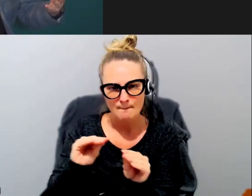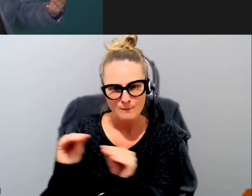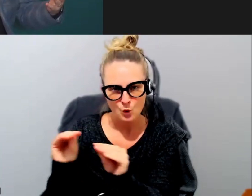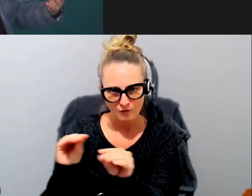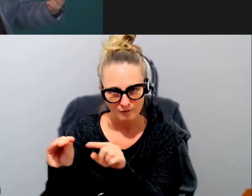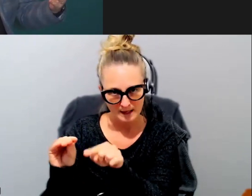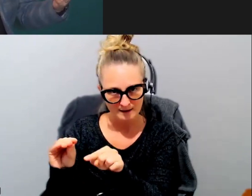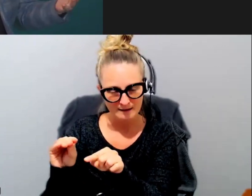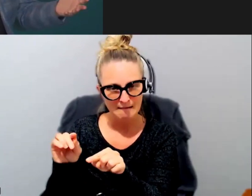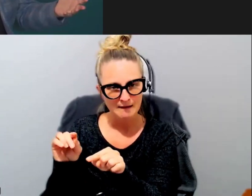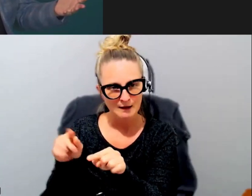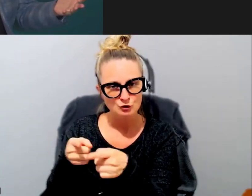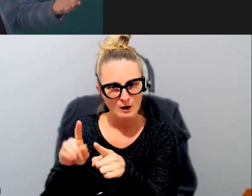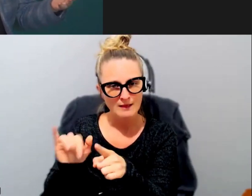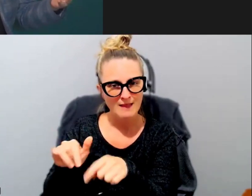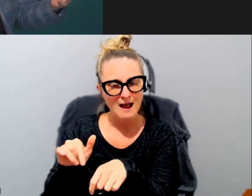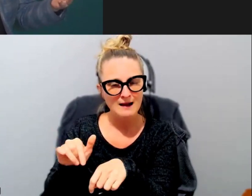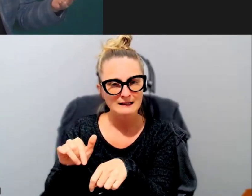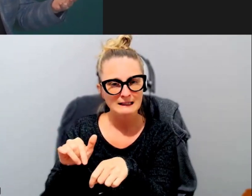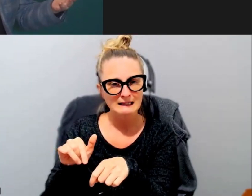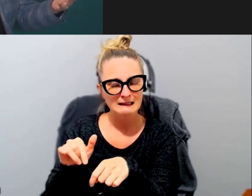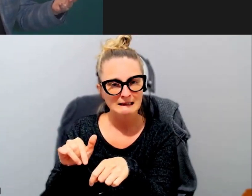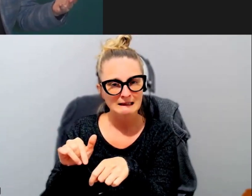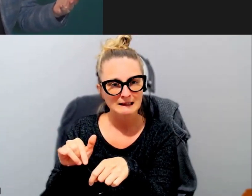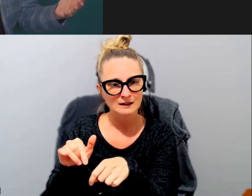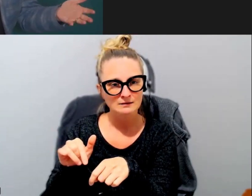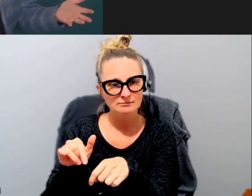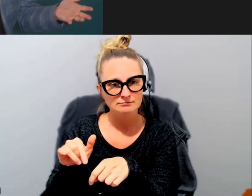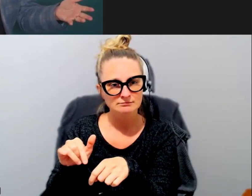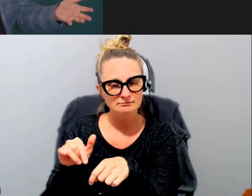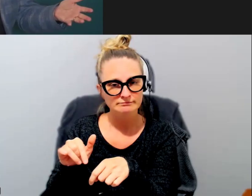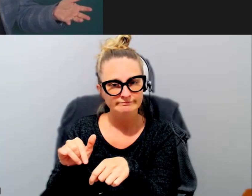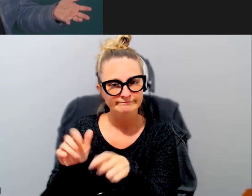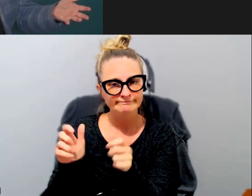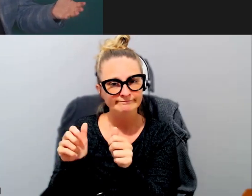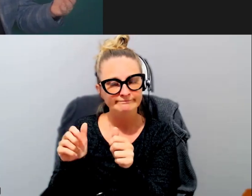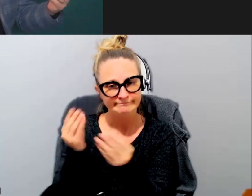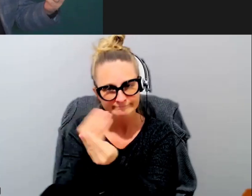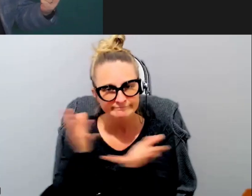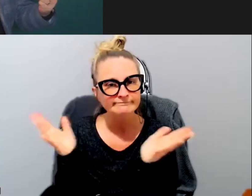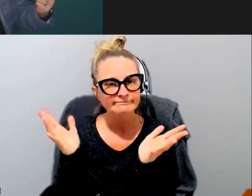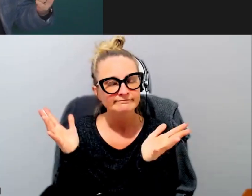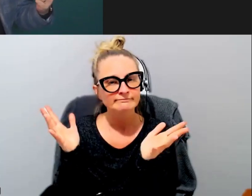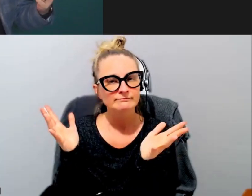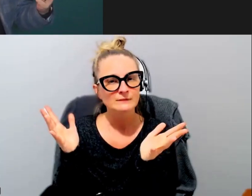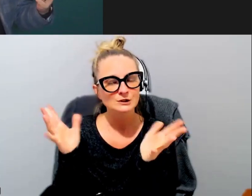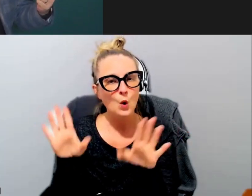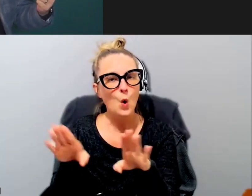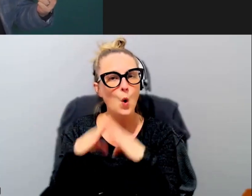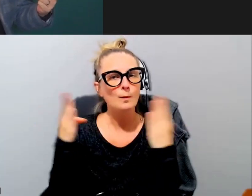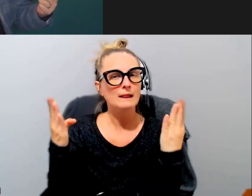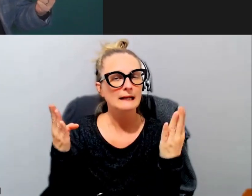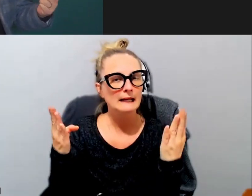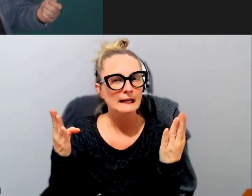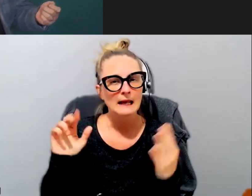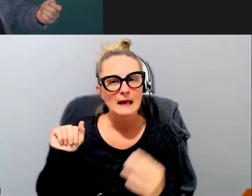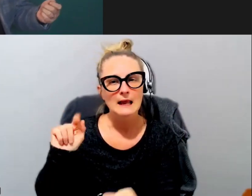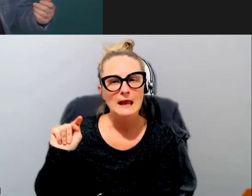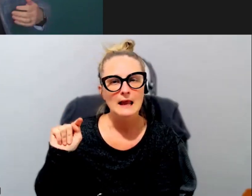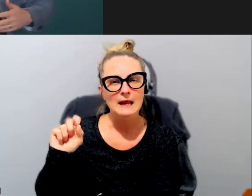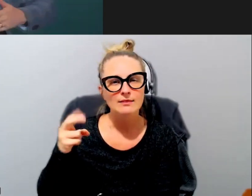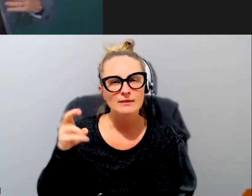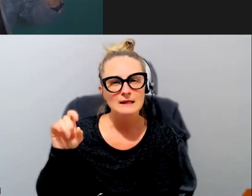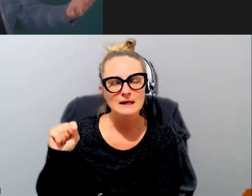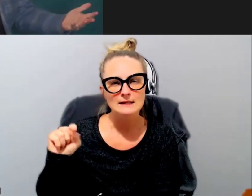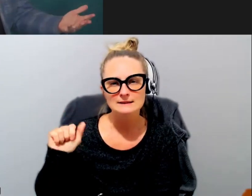out as openly atheist agnostic. And this was 1963, when